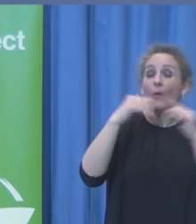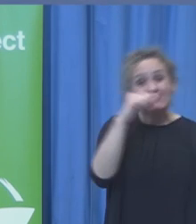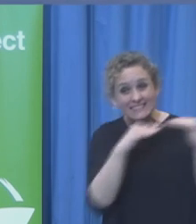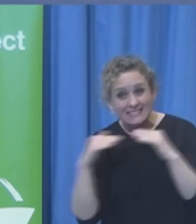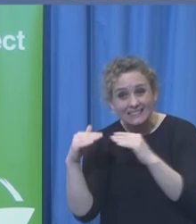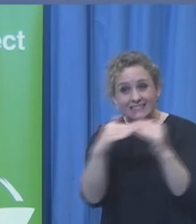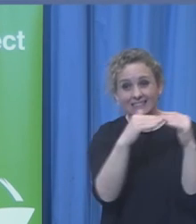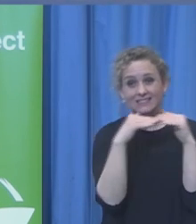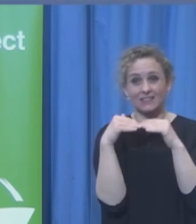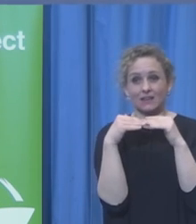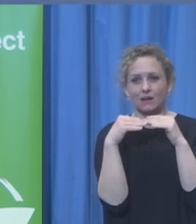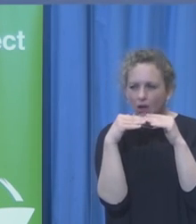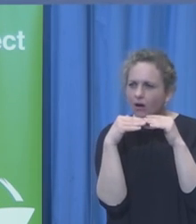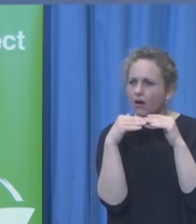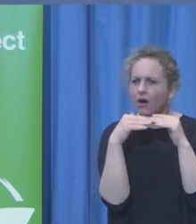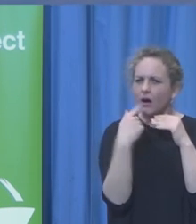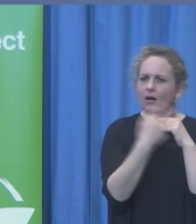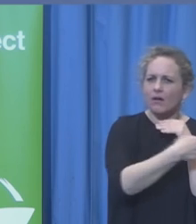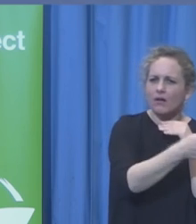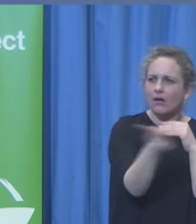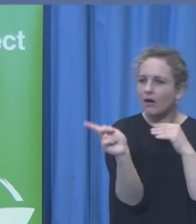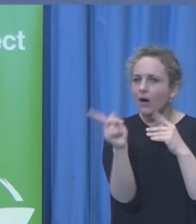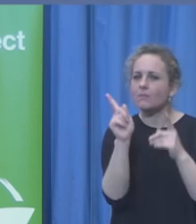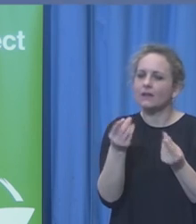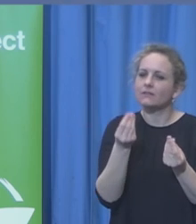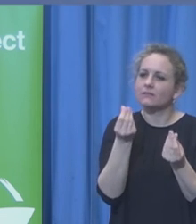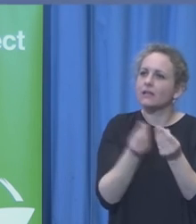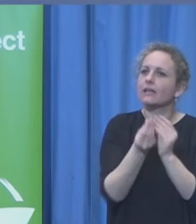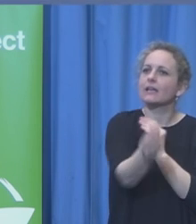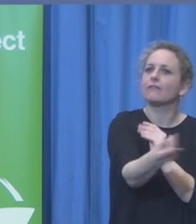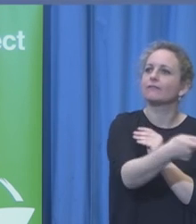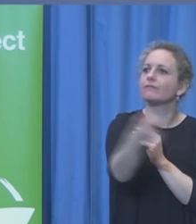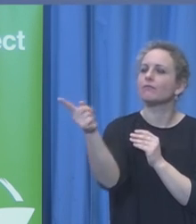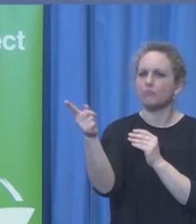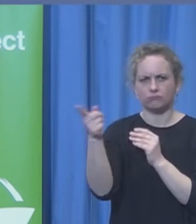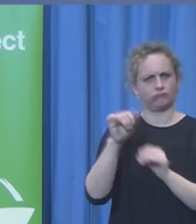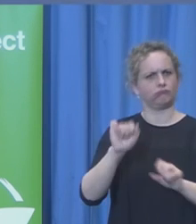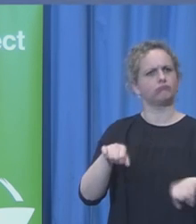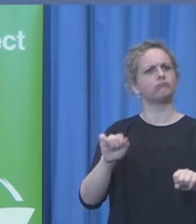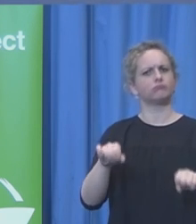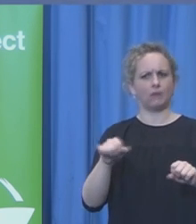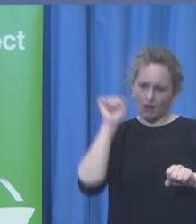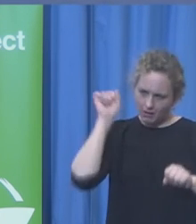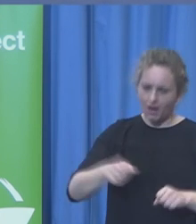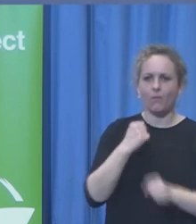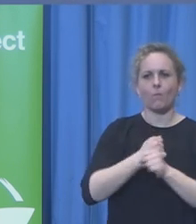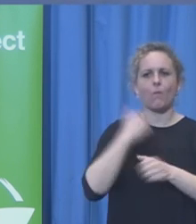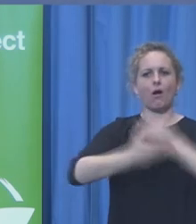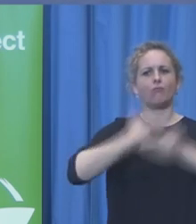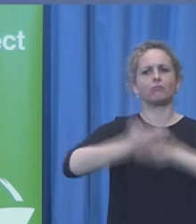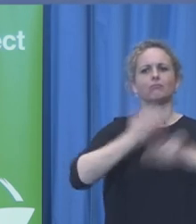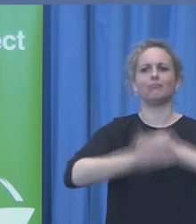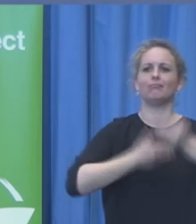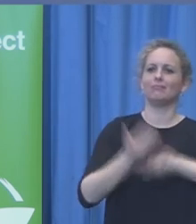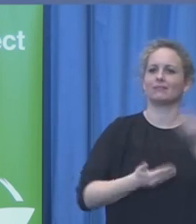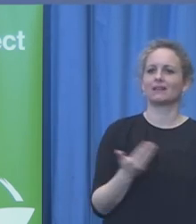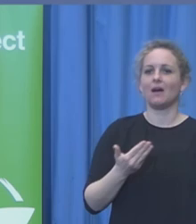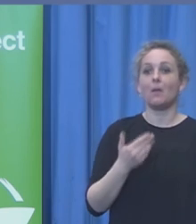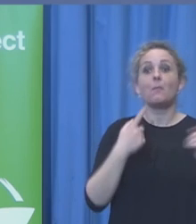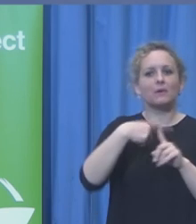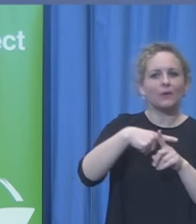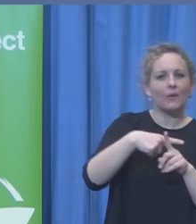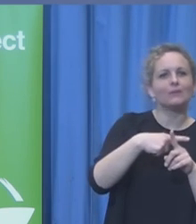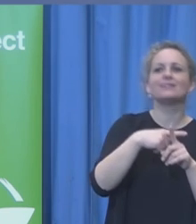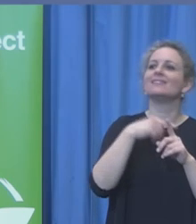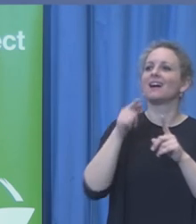contribute to society. That is the one leveler. It's the one way of creating an equal society. And